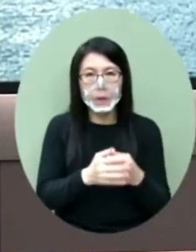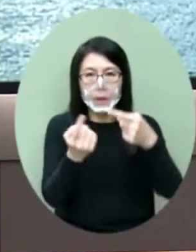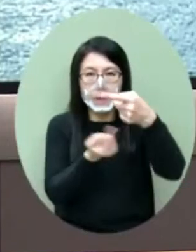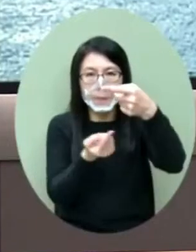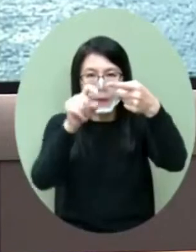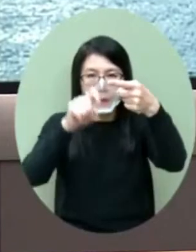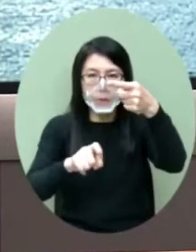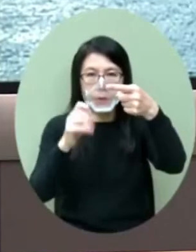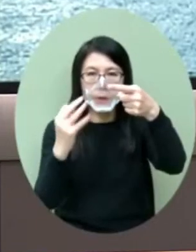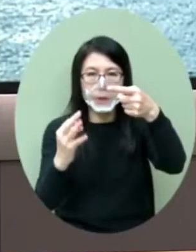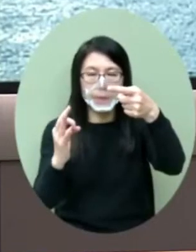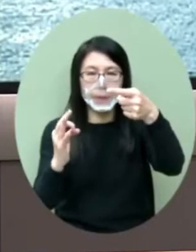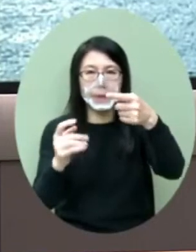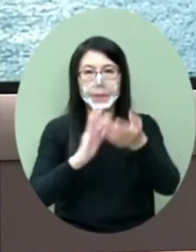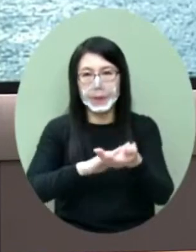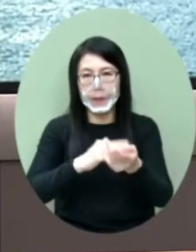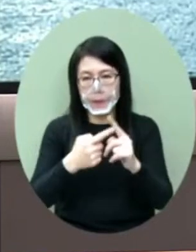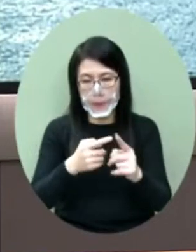prescribed over